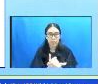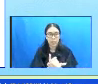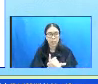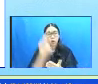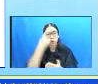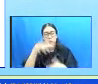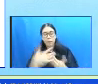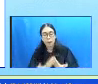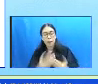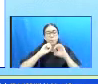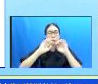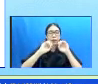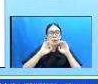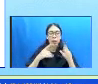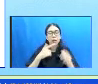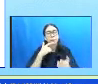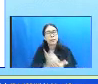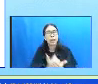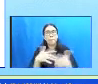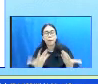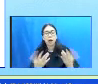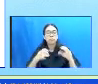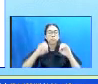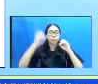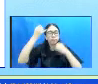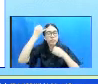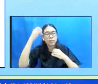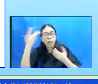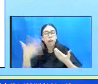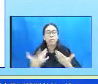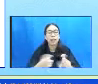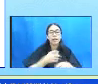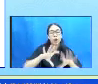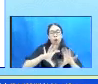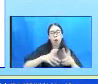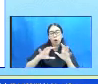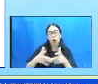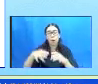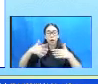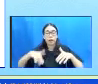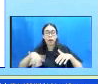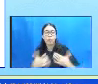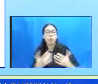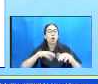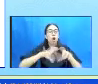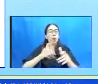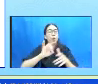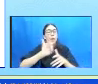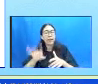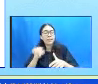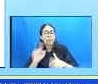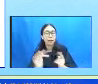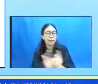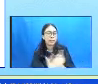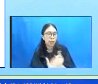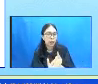these vulnerable groups and of other parts of society that are being heard less than they should: women,